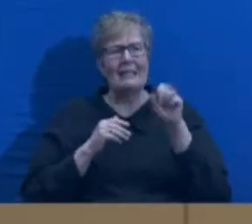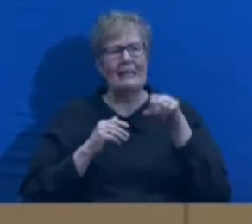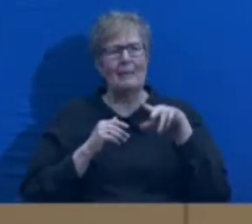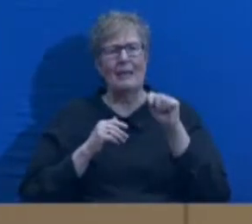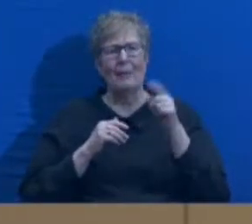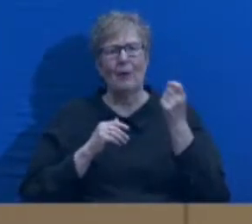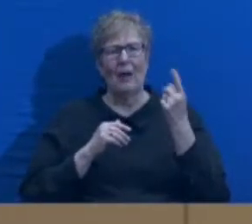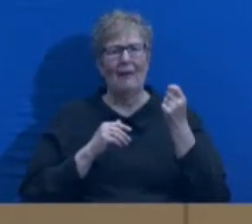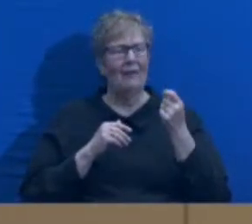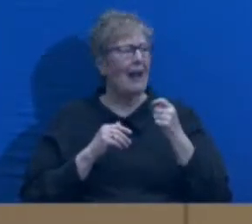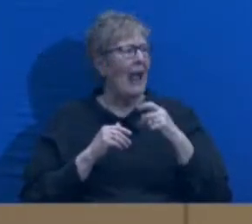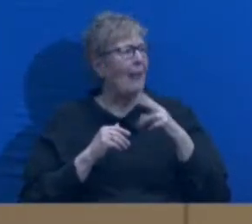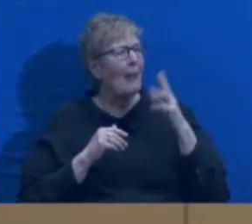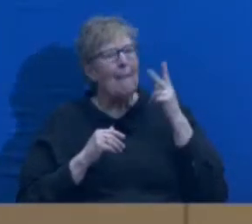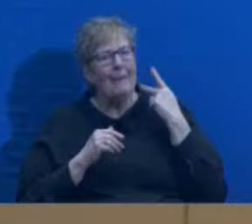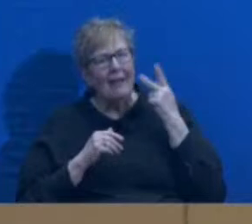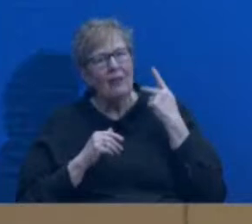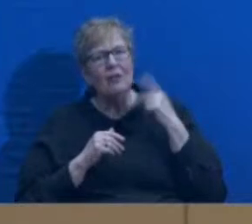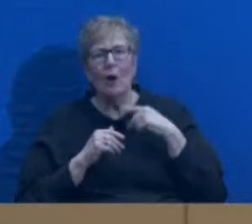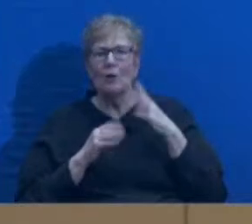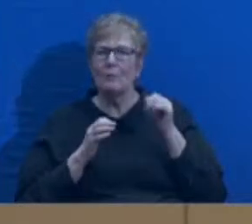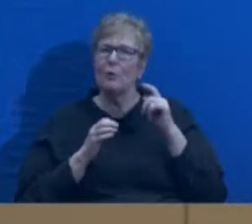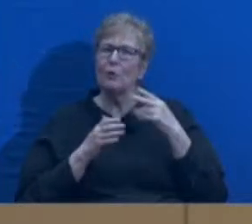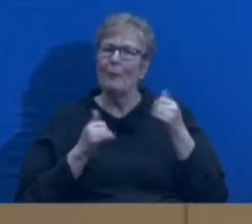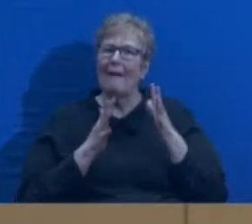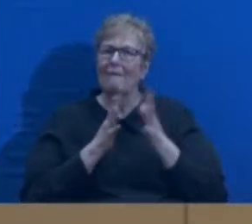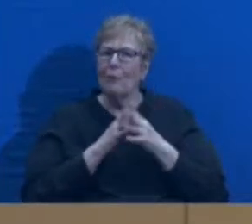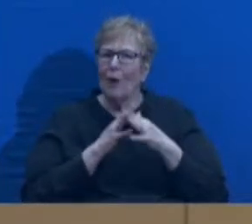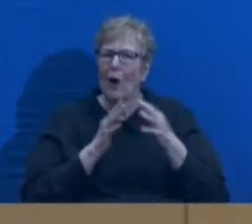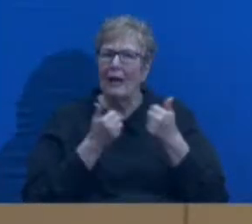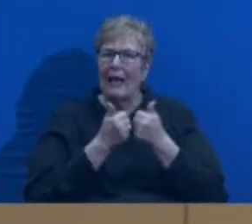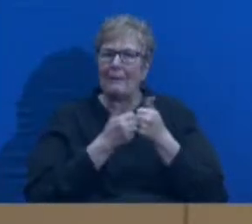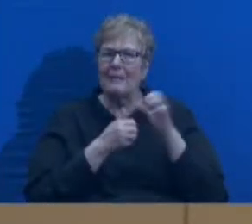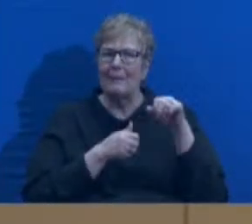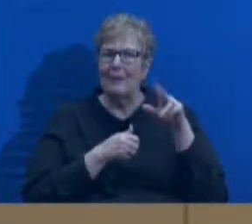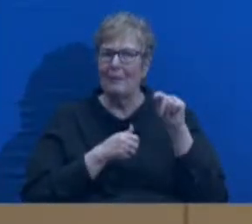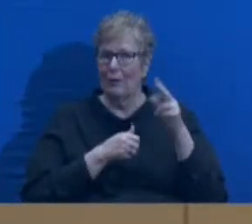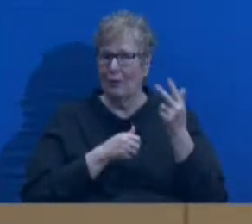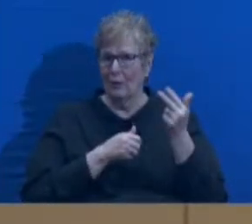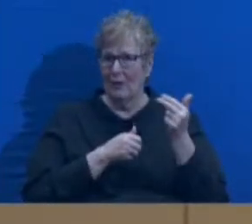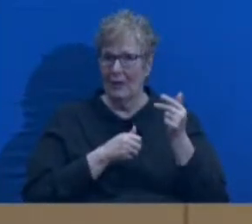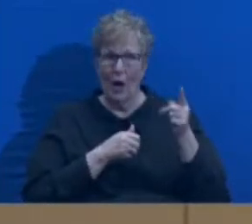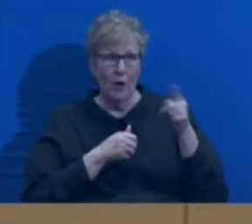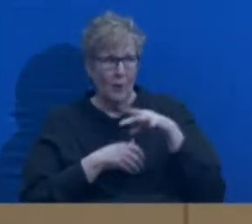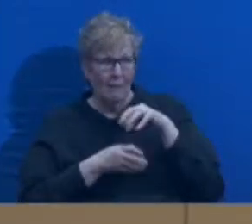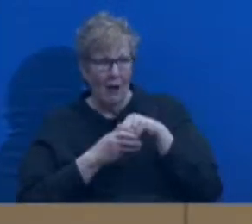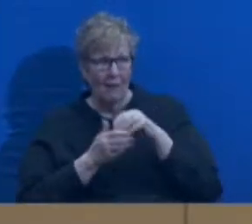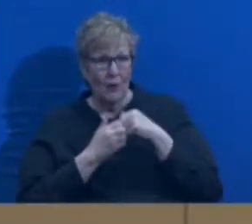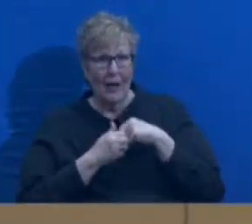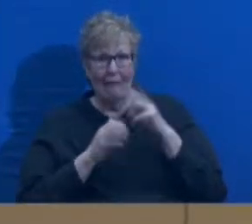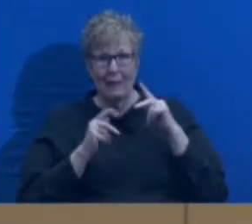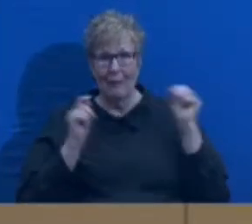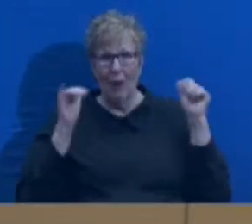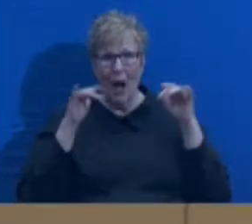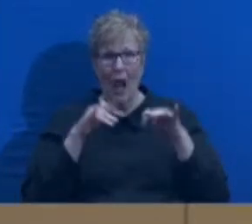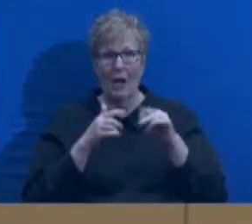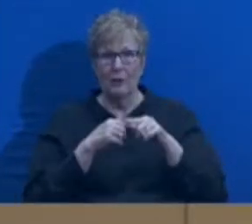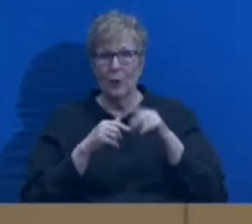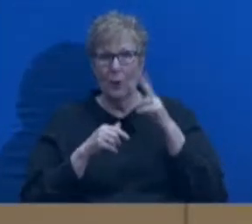game on the 13th. How much are you involved in possible discussions of having fans at the Panthers games